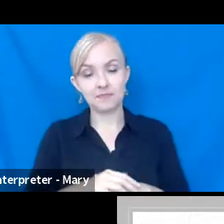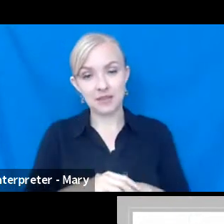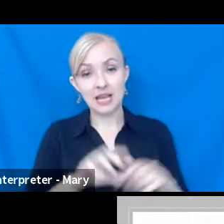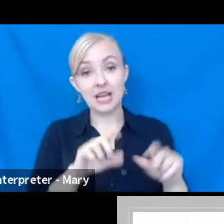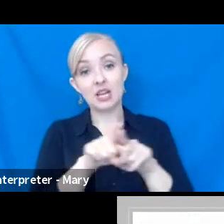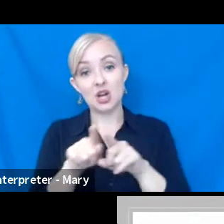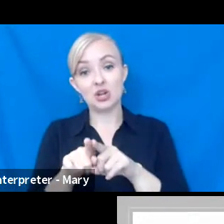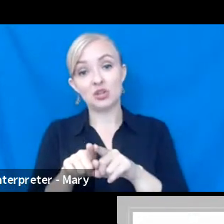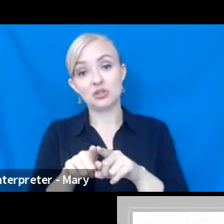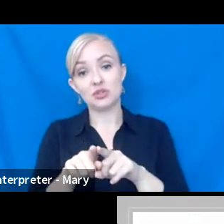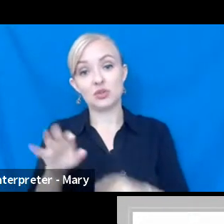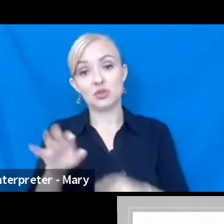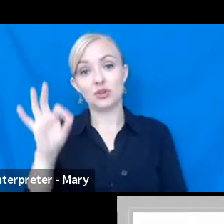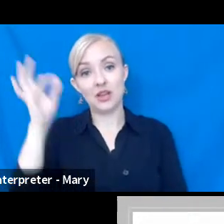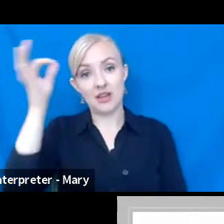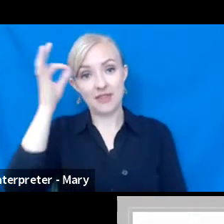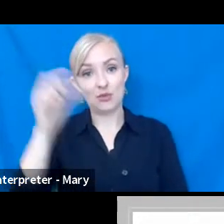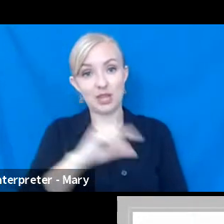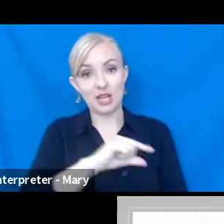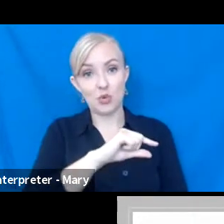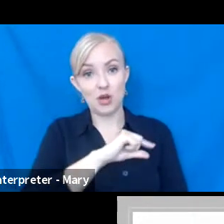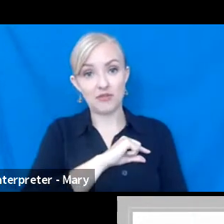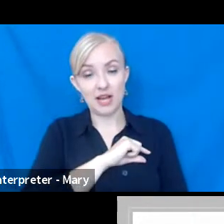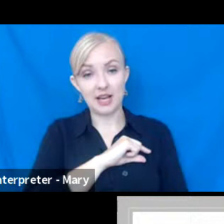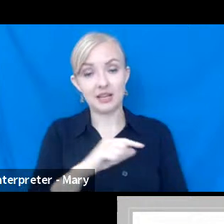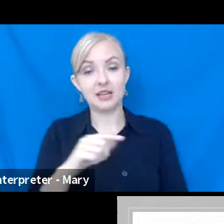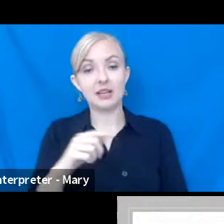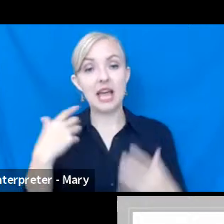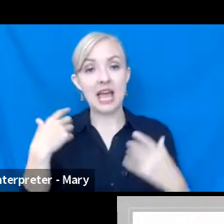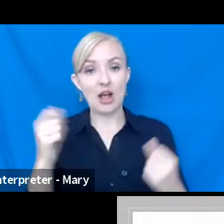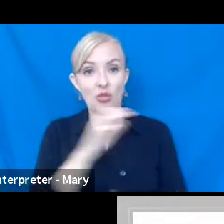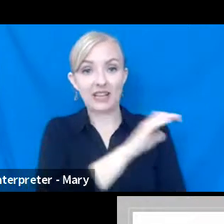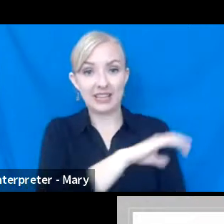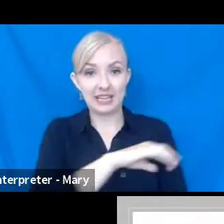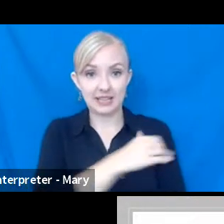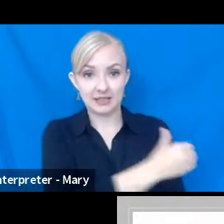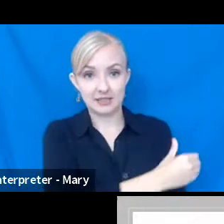also federally qualified health